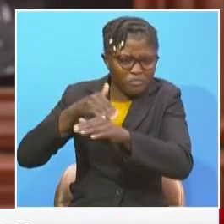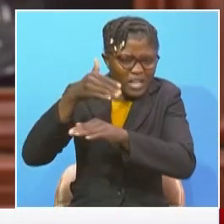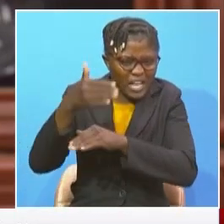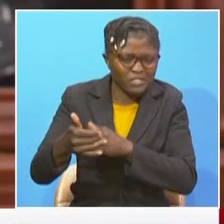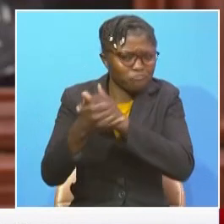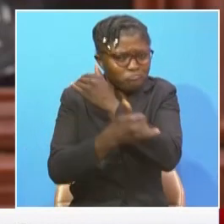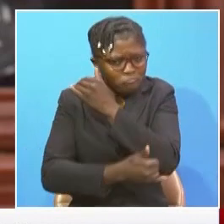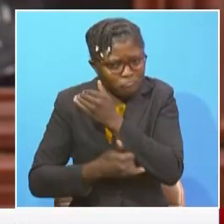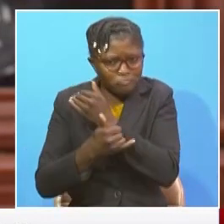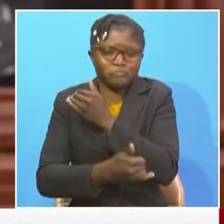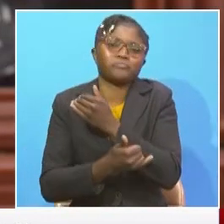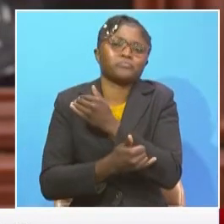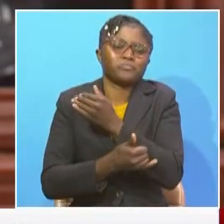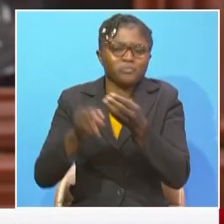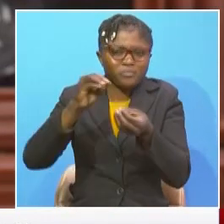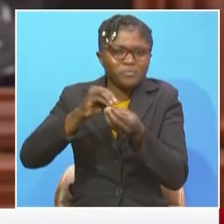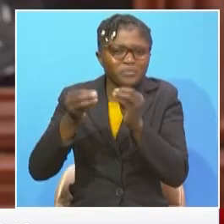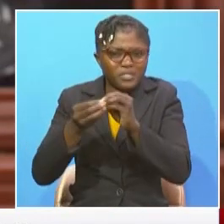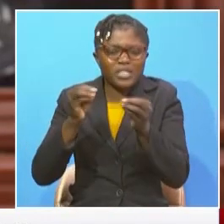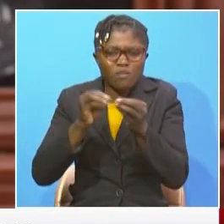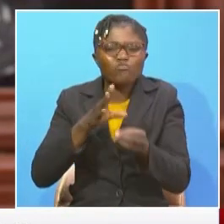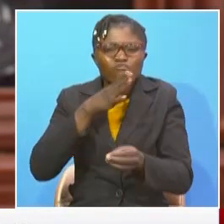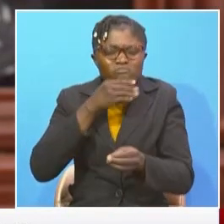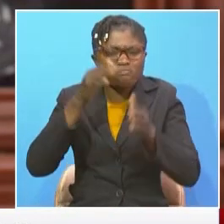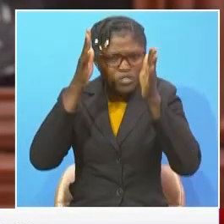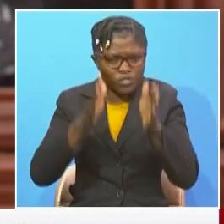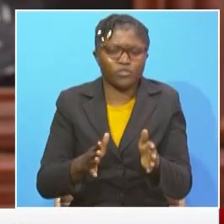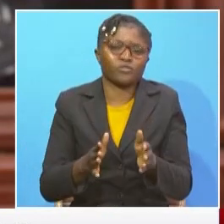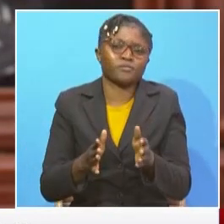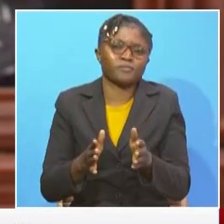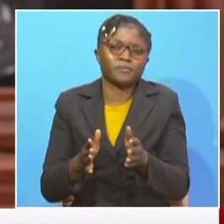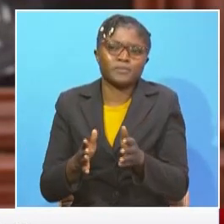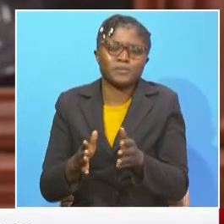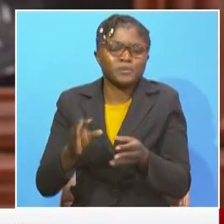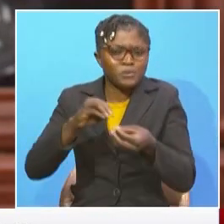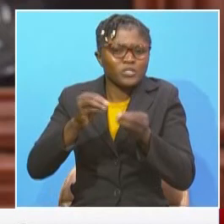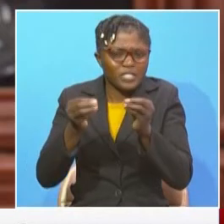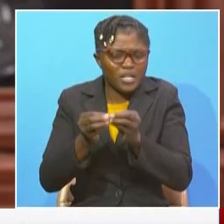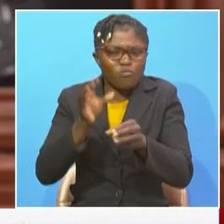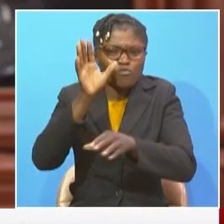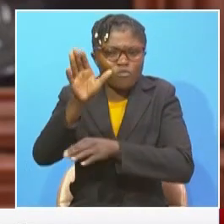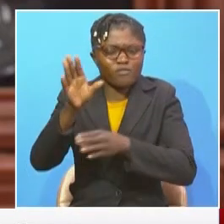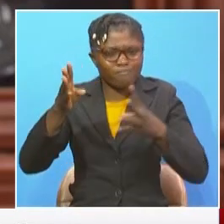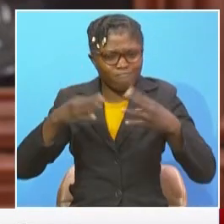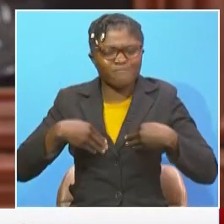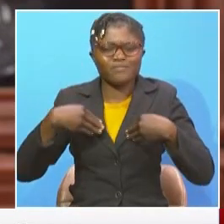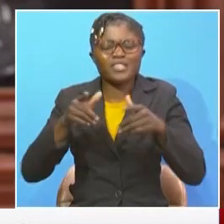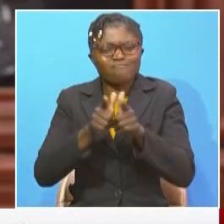foreign direct investment with a number of conditions, we expect that now for leverage to negotiate a larger percentage